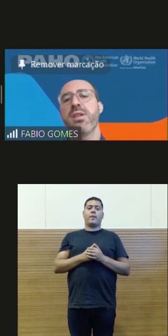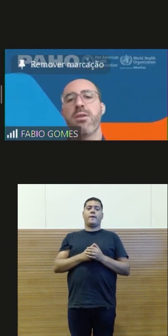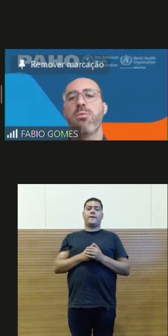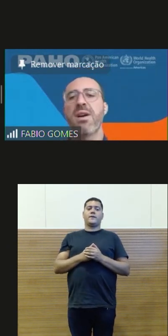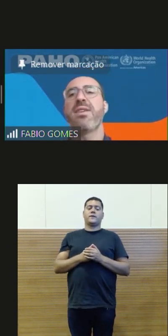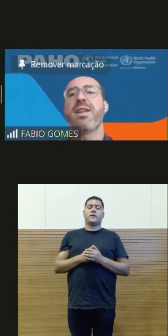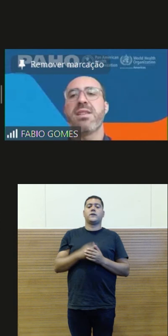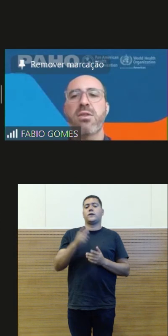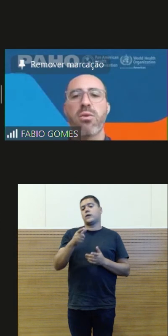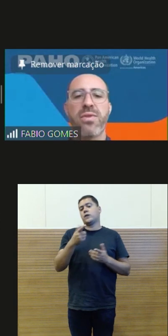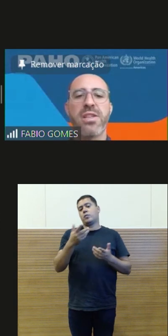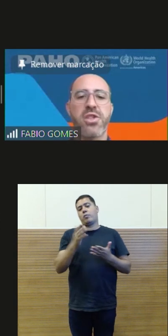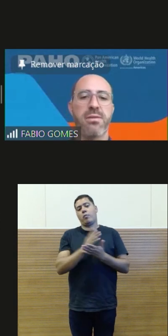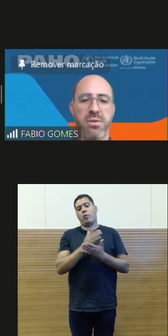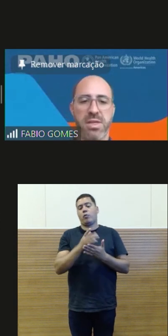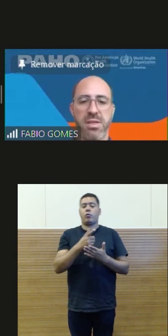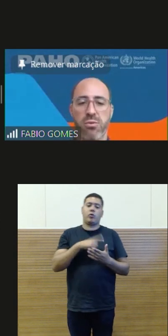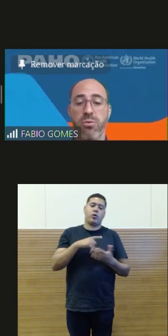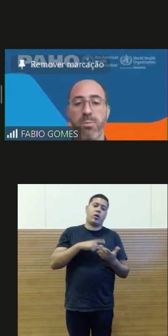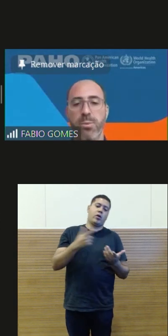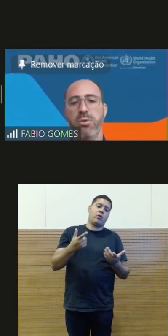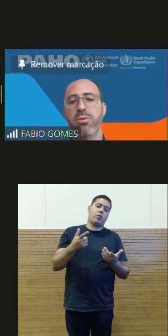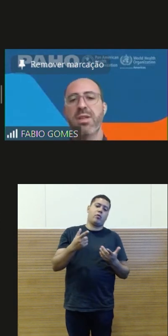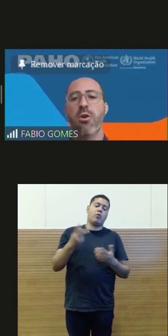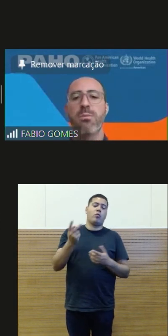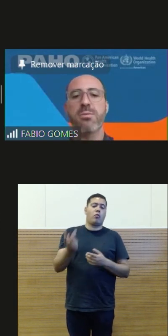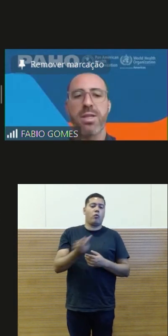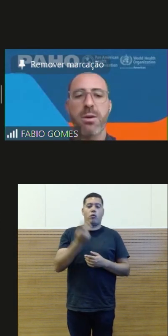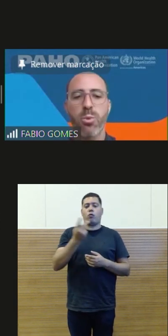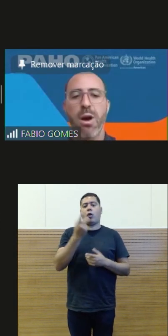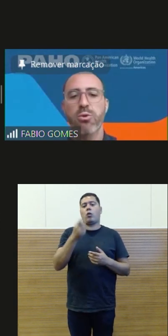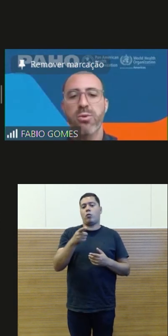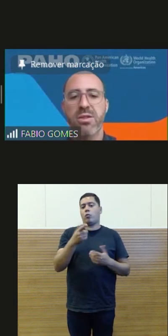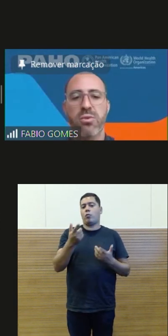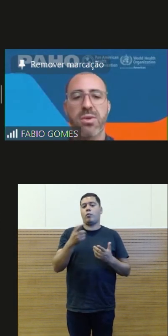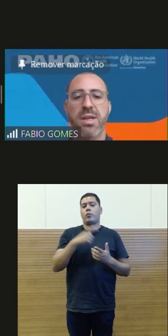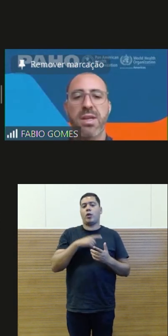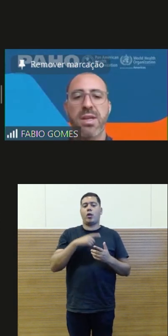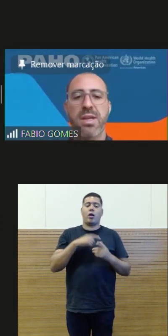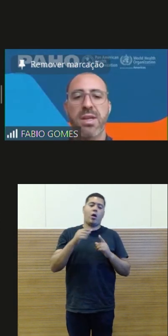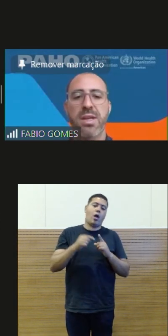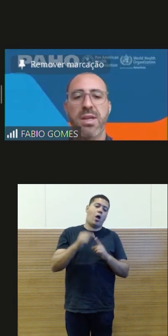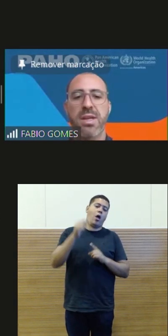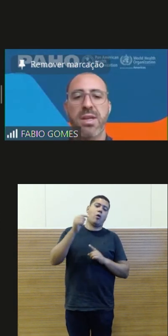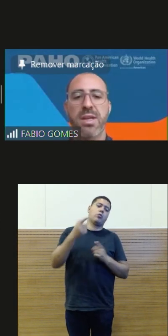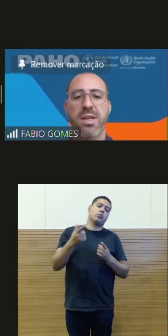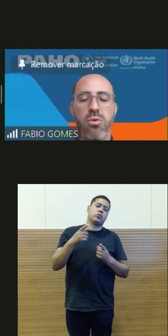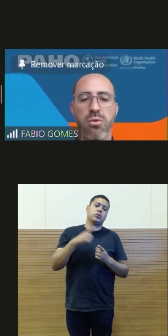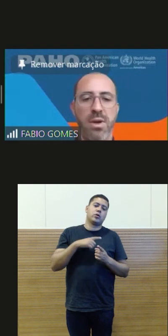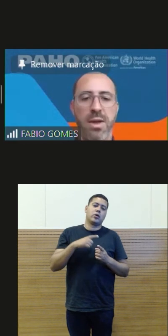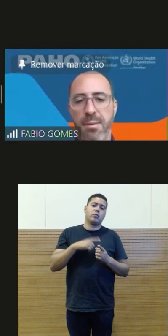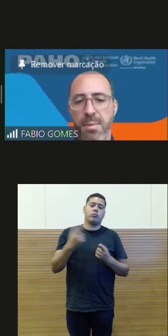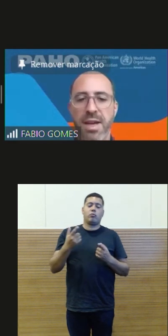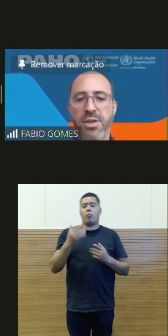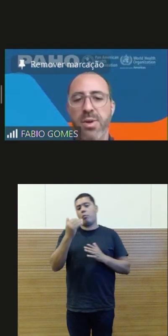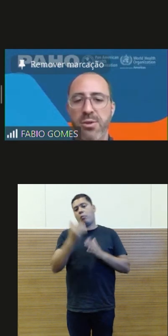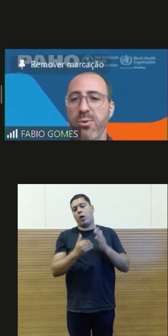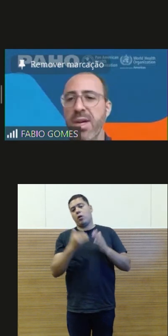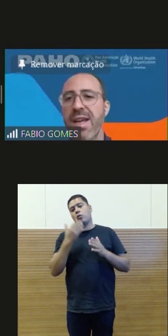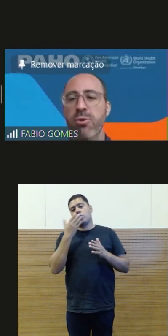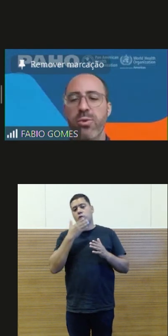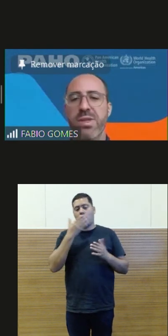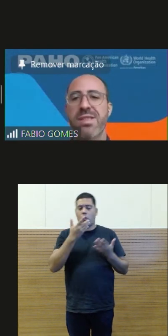especially in situations in where a product had something that was high in sugar but low